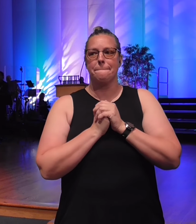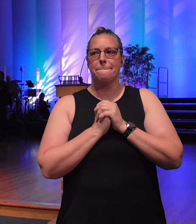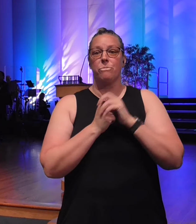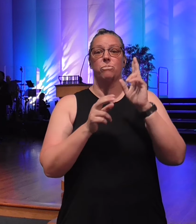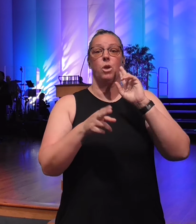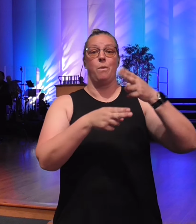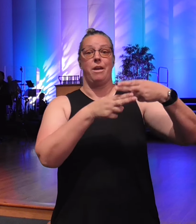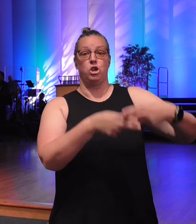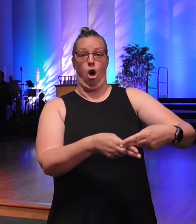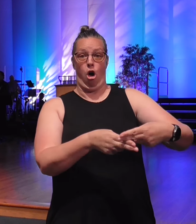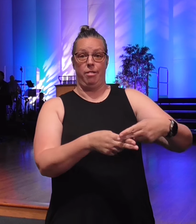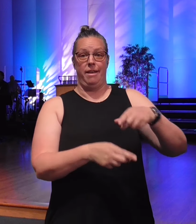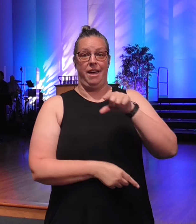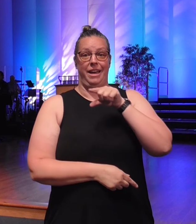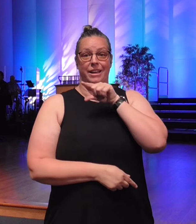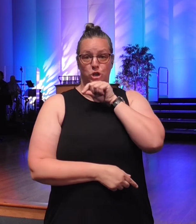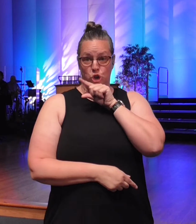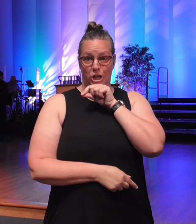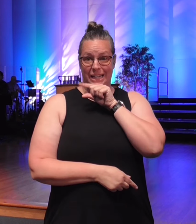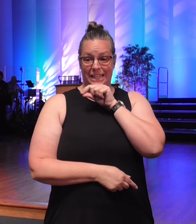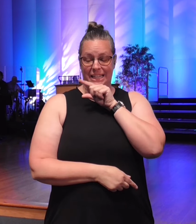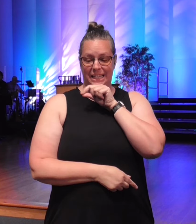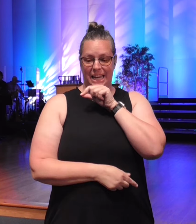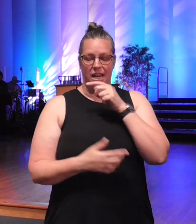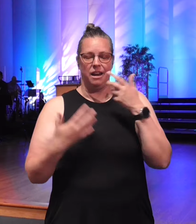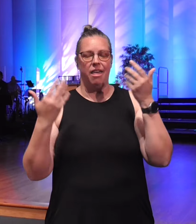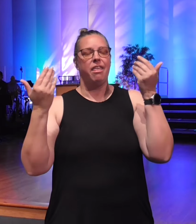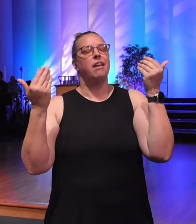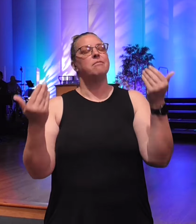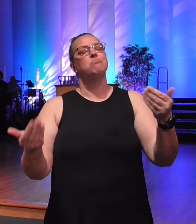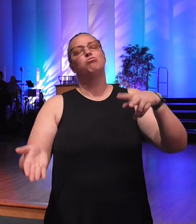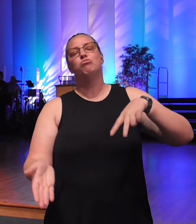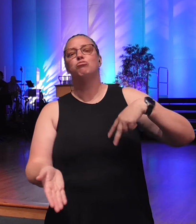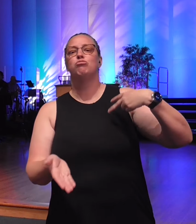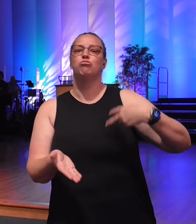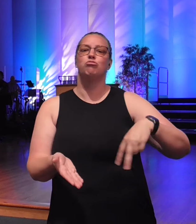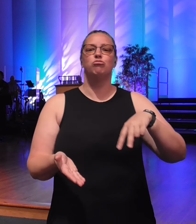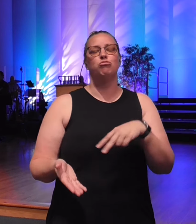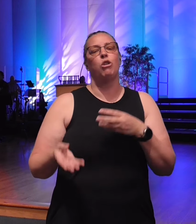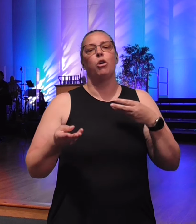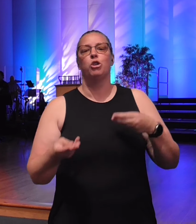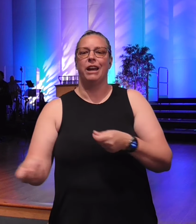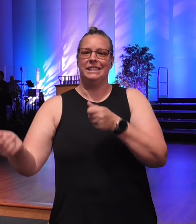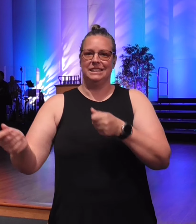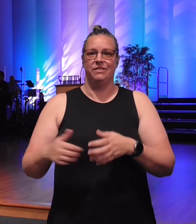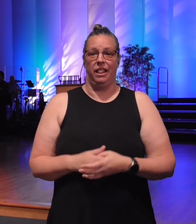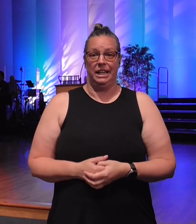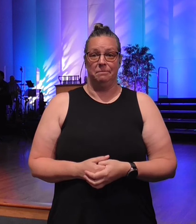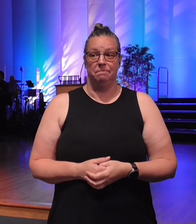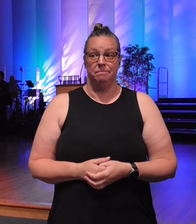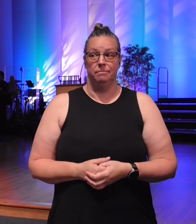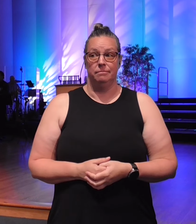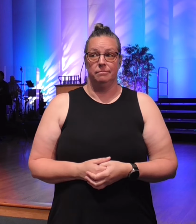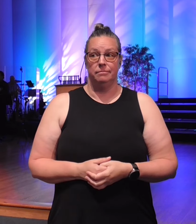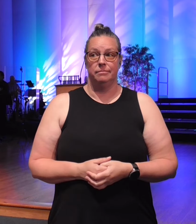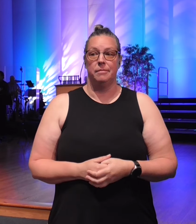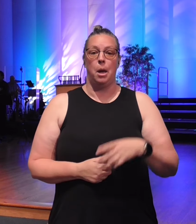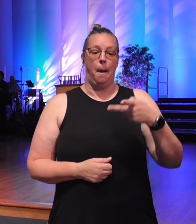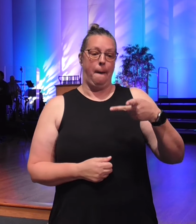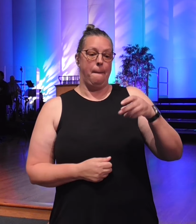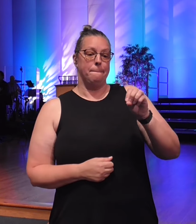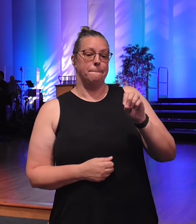you call a chicken that moves ever so gracefully?